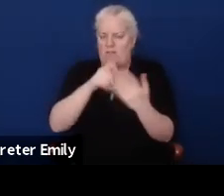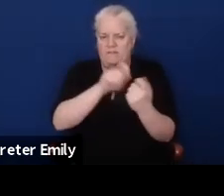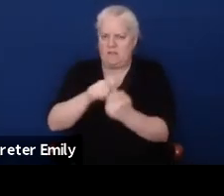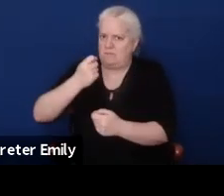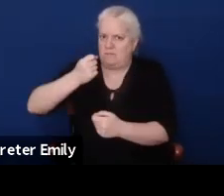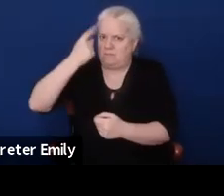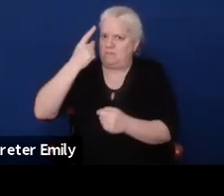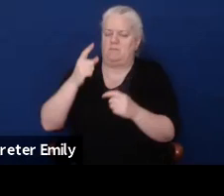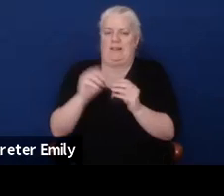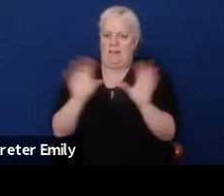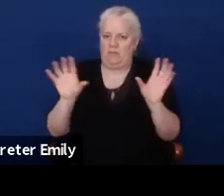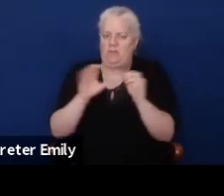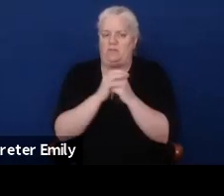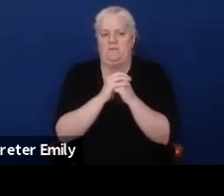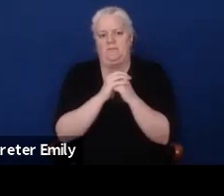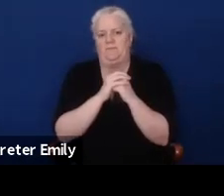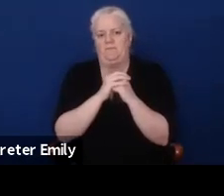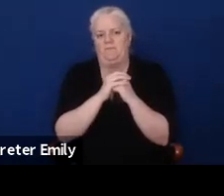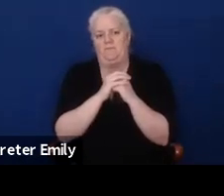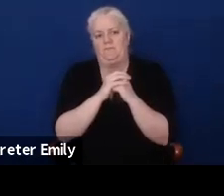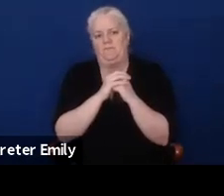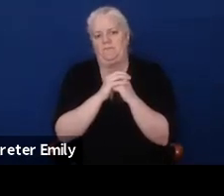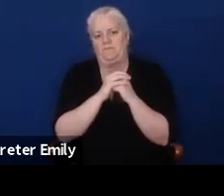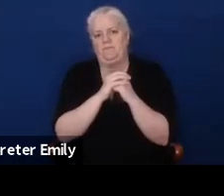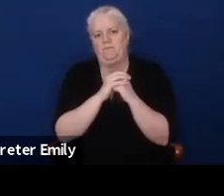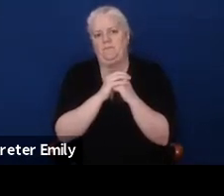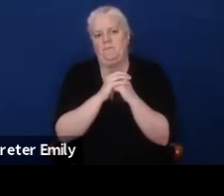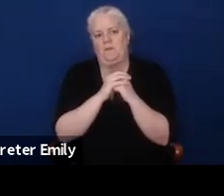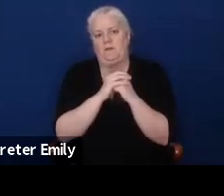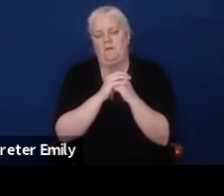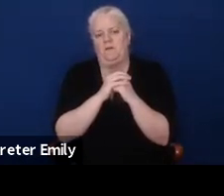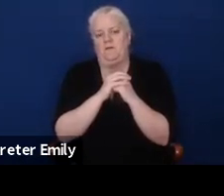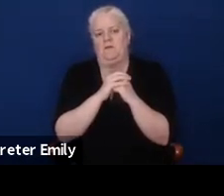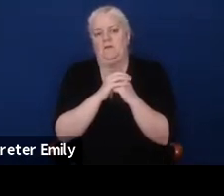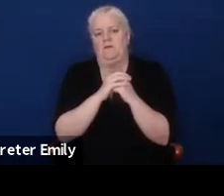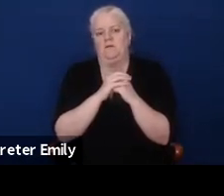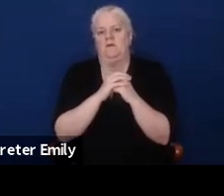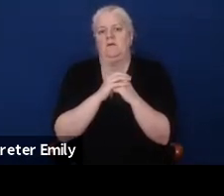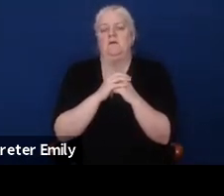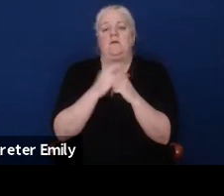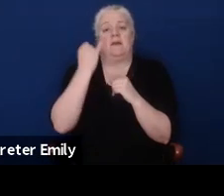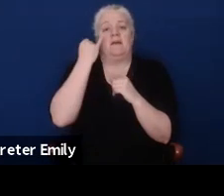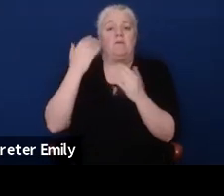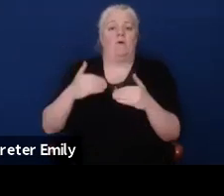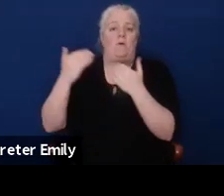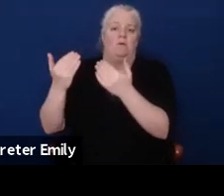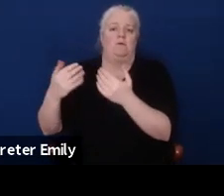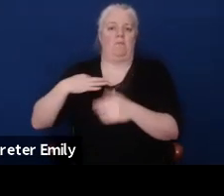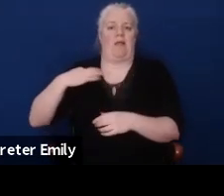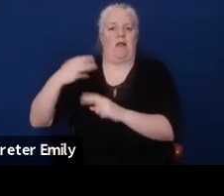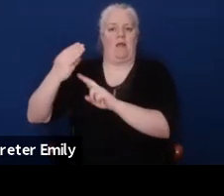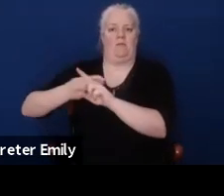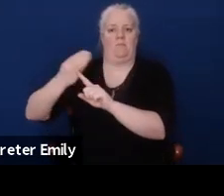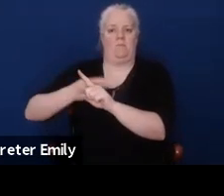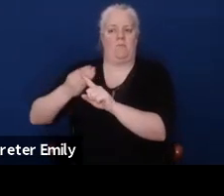For the mortgage application, there is like some check-ins that the creditors do. They check your